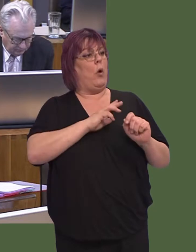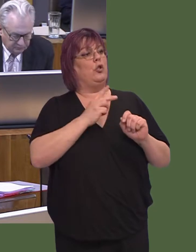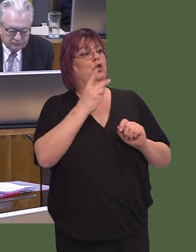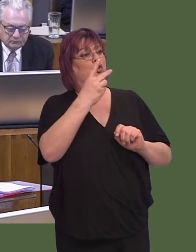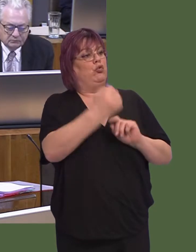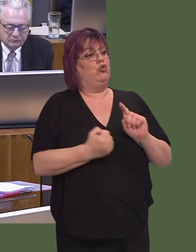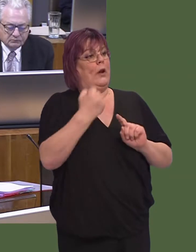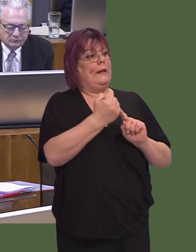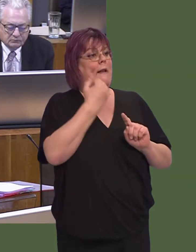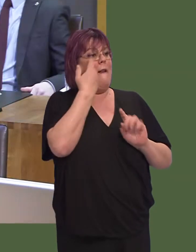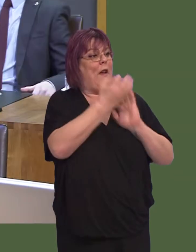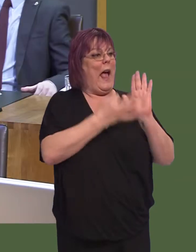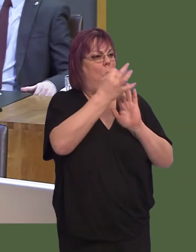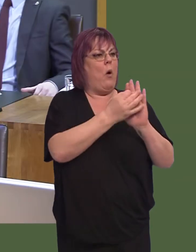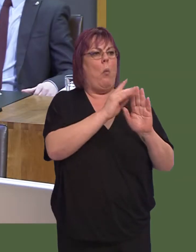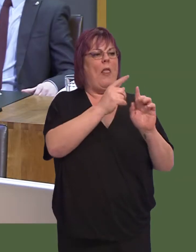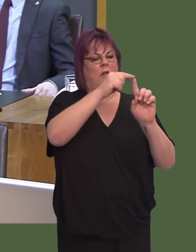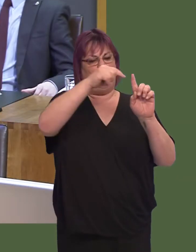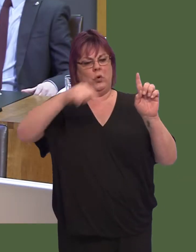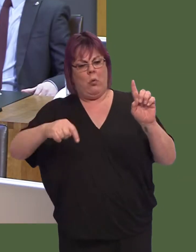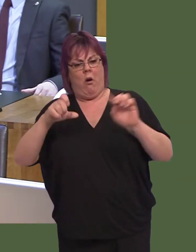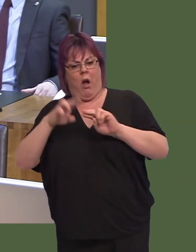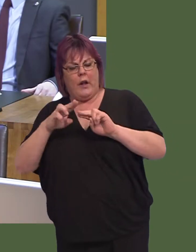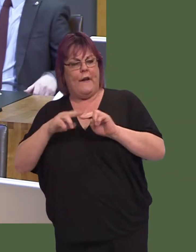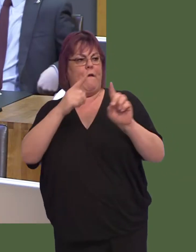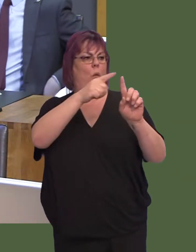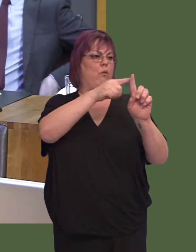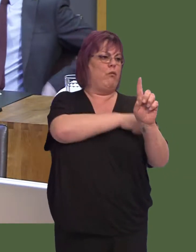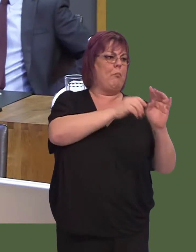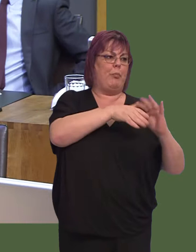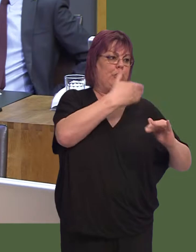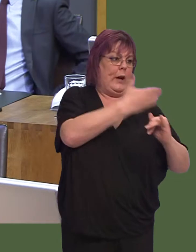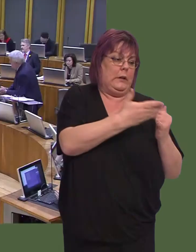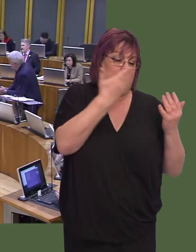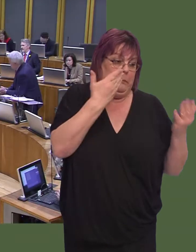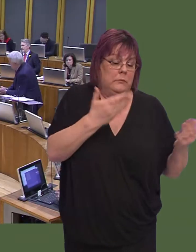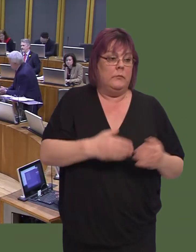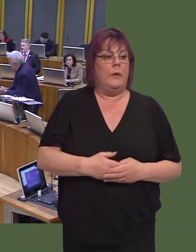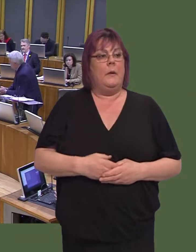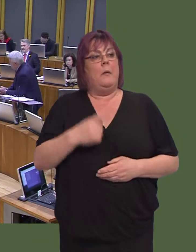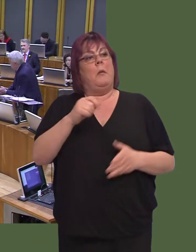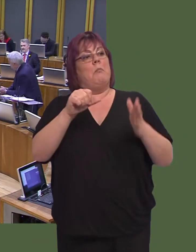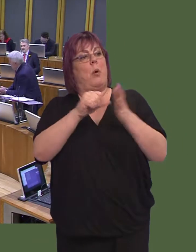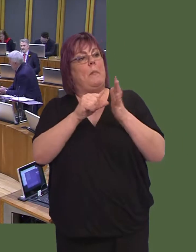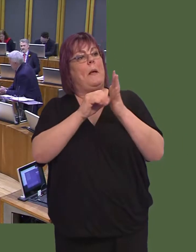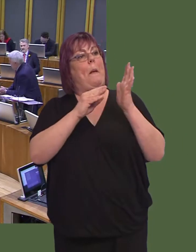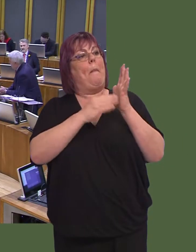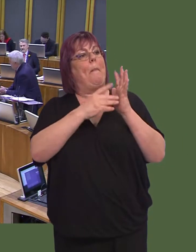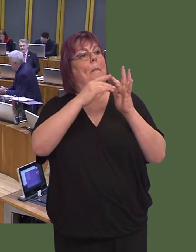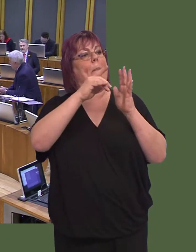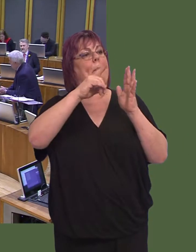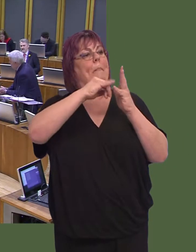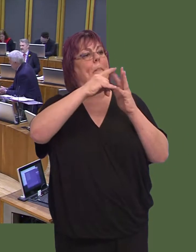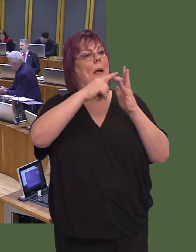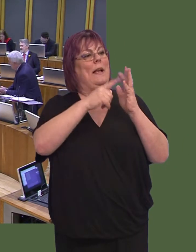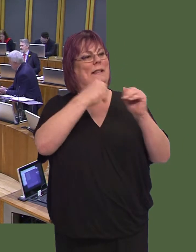what is being proposed. Whether that means through to Cardiff, or what that means one to Bridgend, one to Cardiff. Of course, the problem with my stake is, of course, that the main line electrification